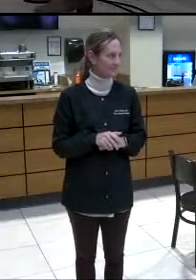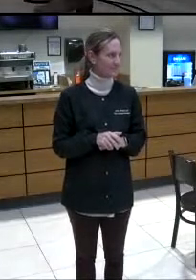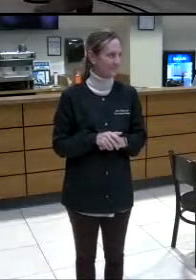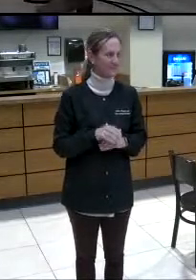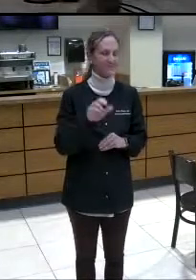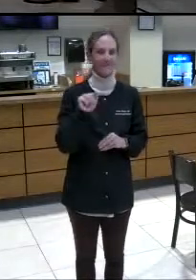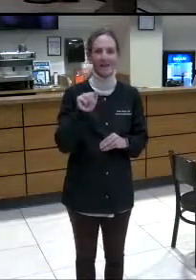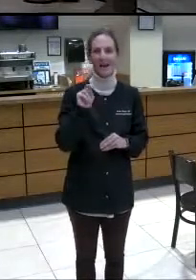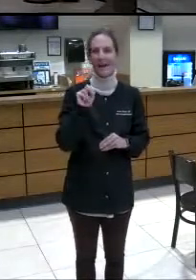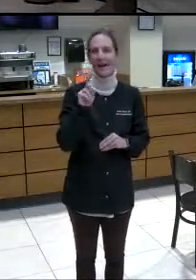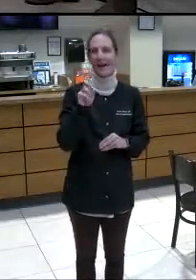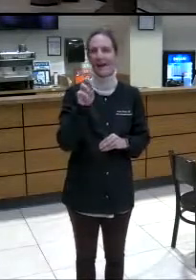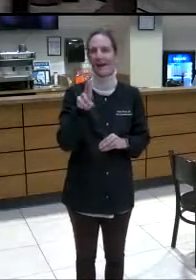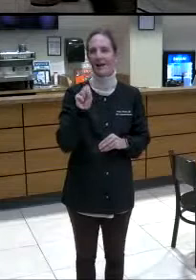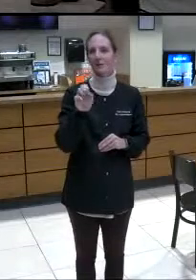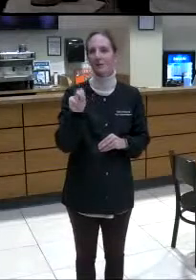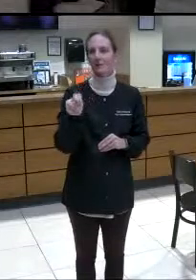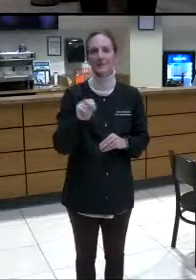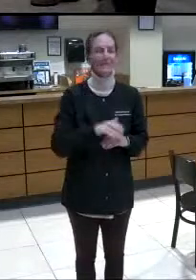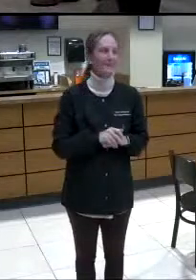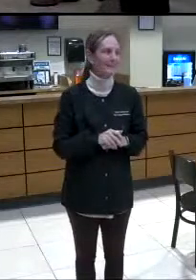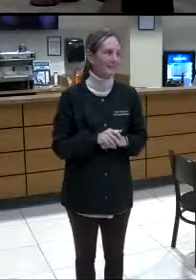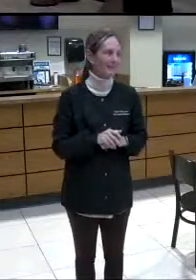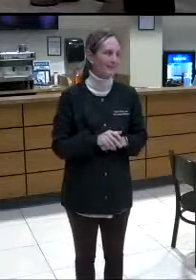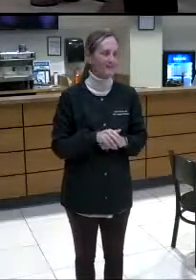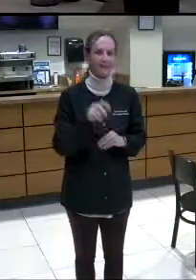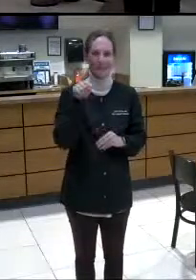That's all right. 1 bounce is fine.